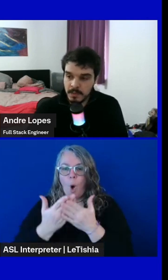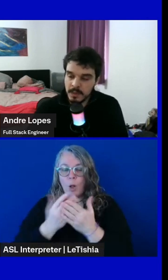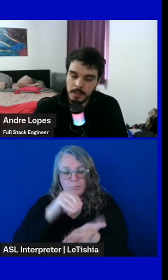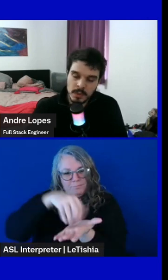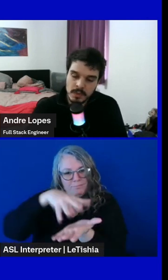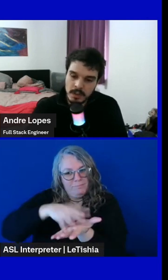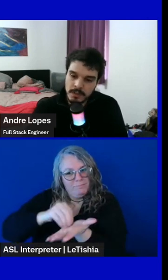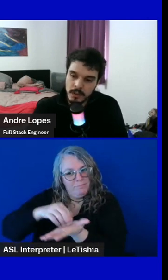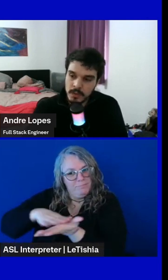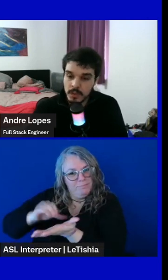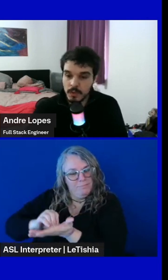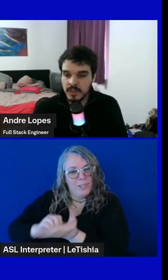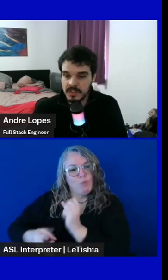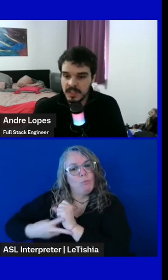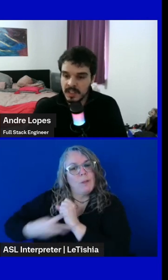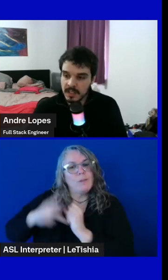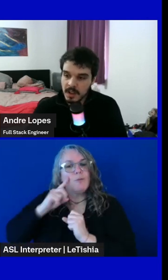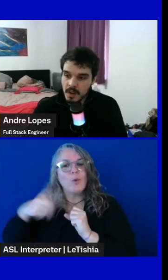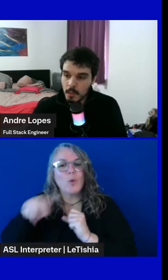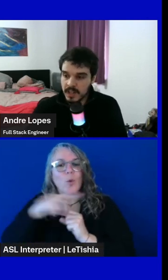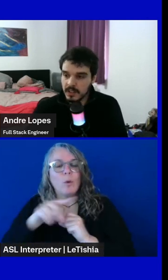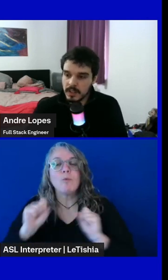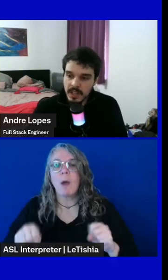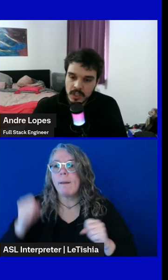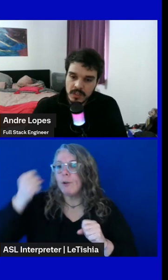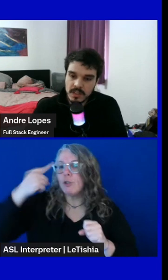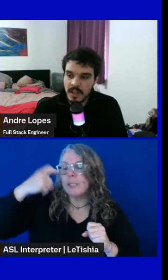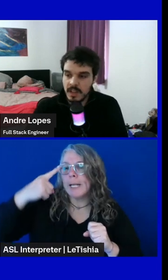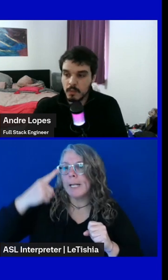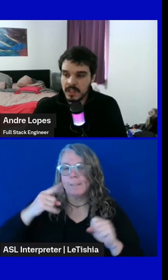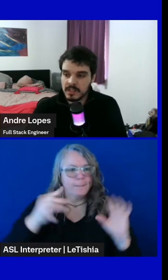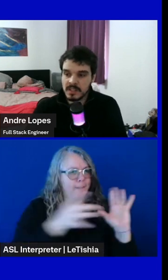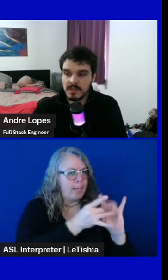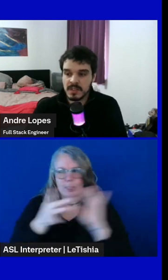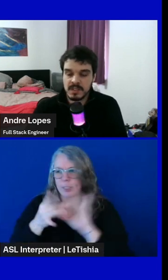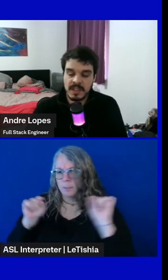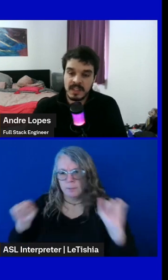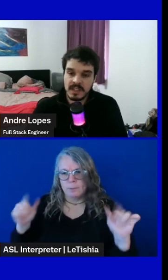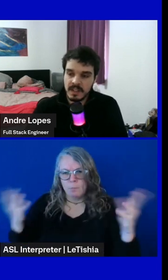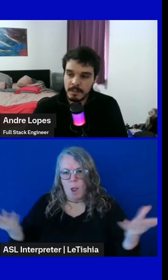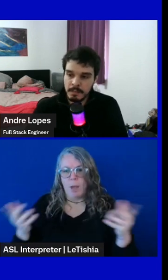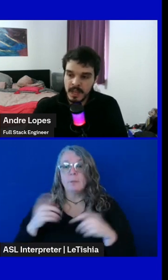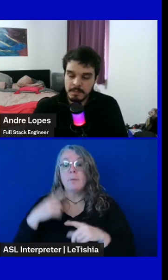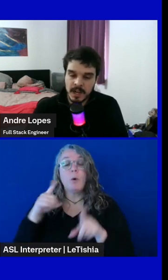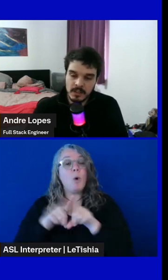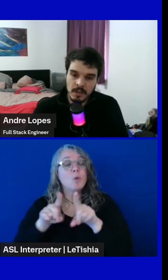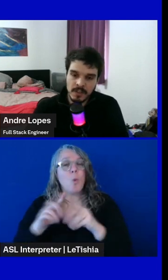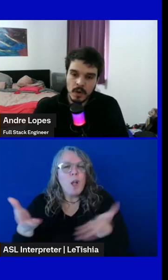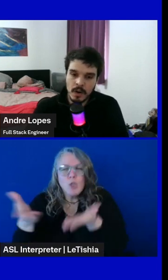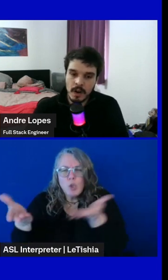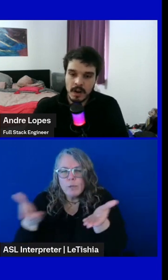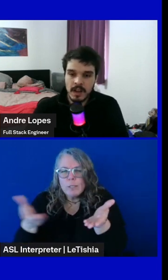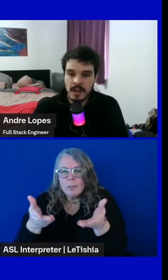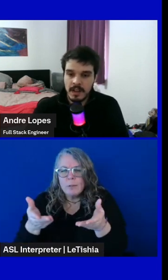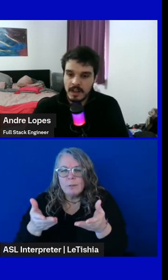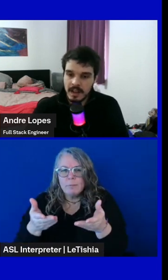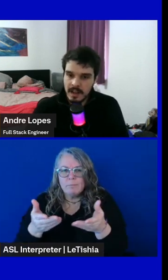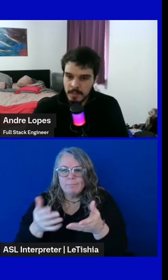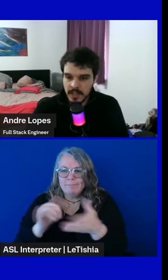a repository for you, so you understand what are the connections and what are the services that make part of